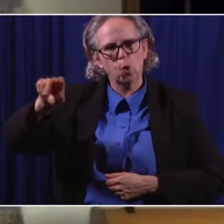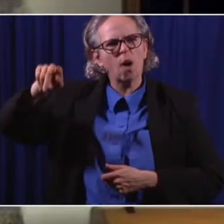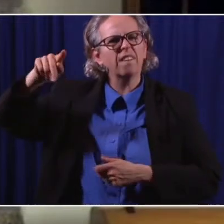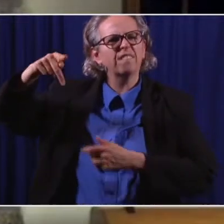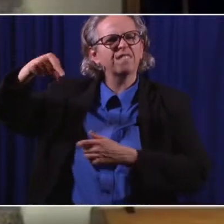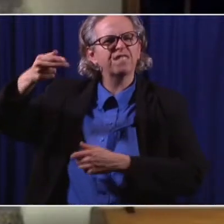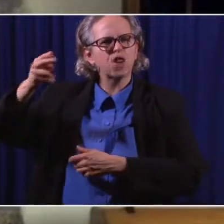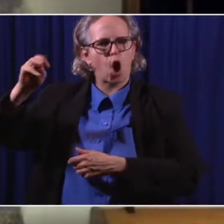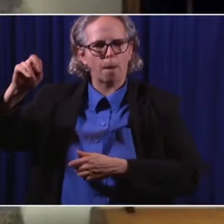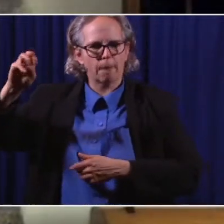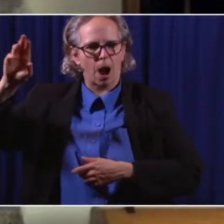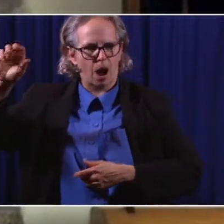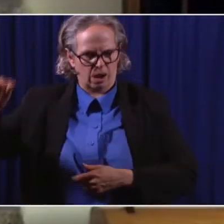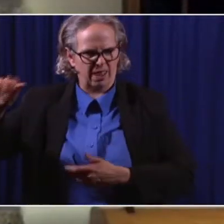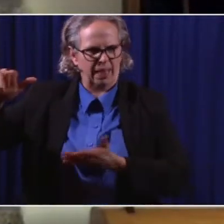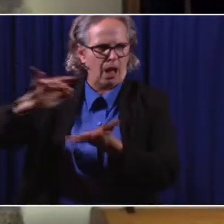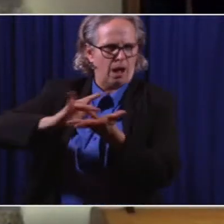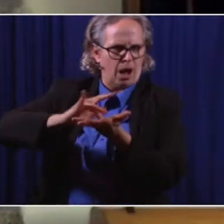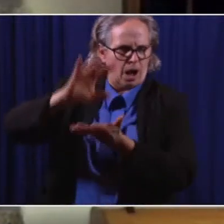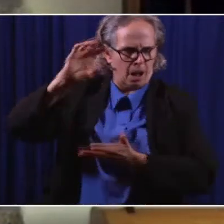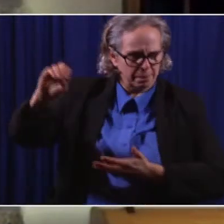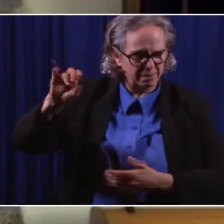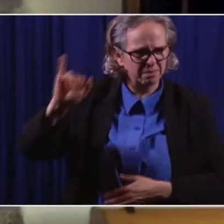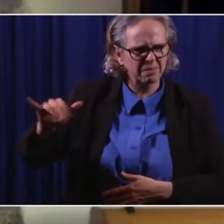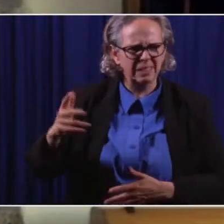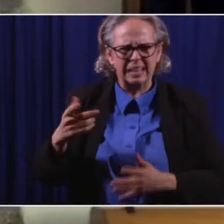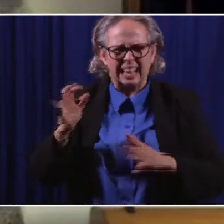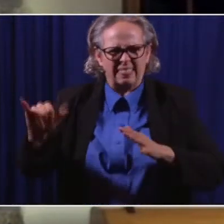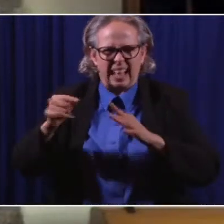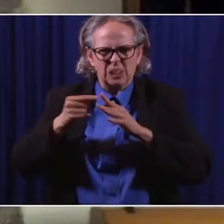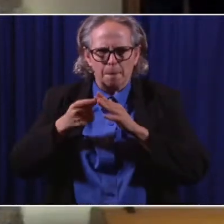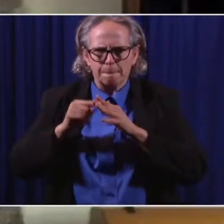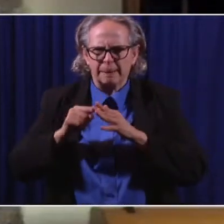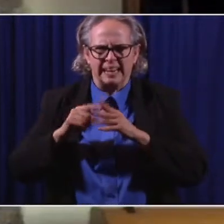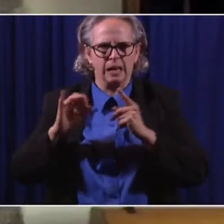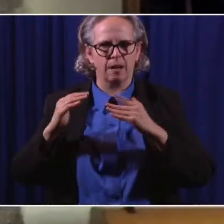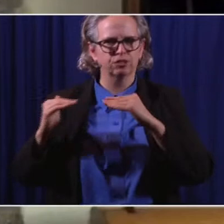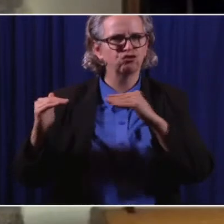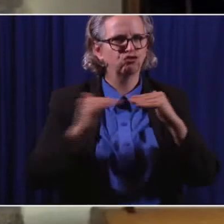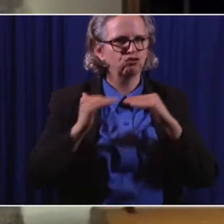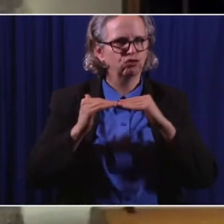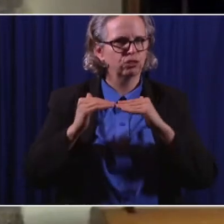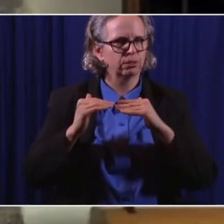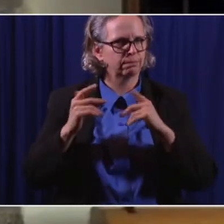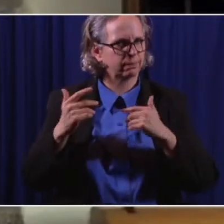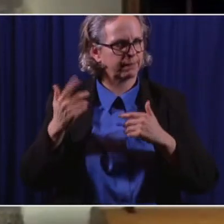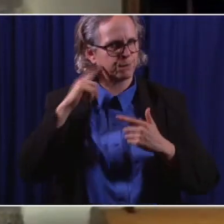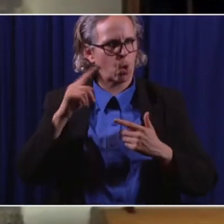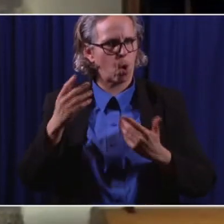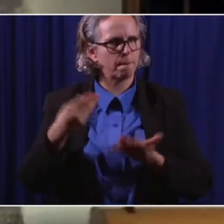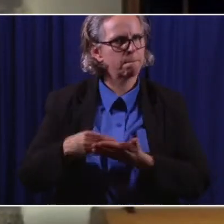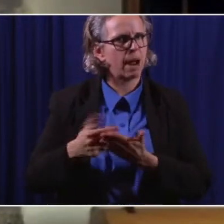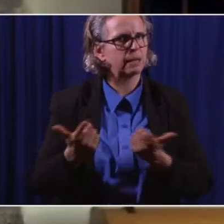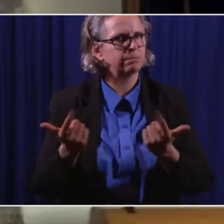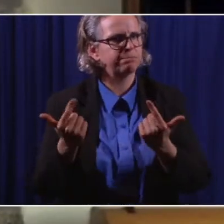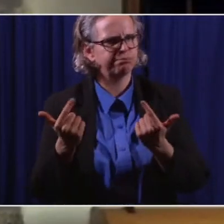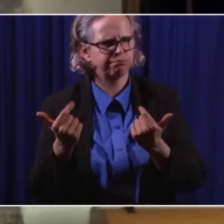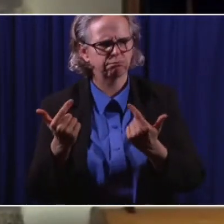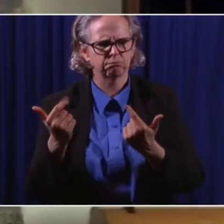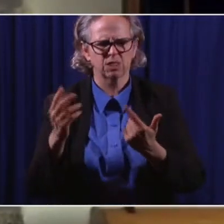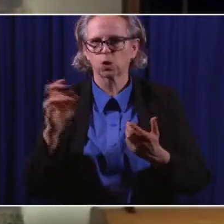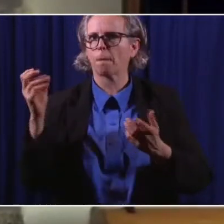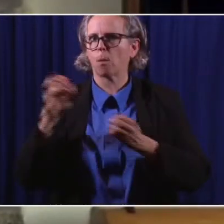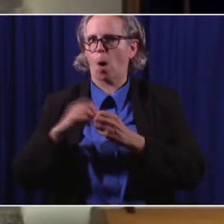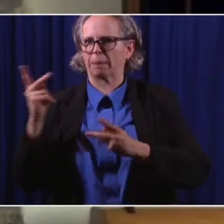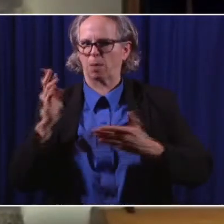This is the beginning of justice, and there will be more outcomes of cases as they move forward. So